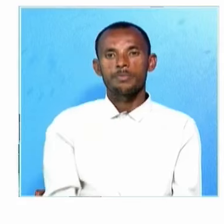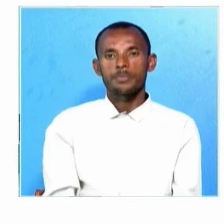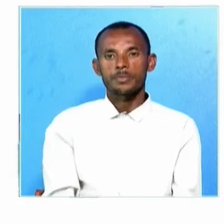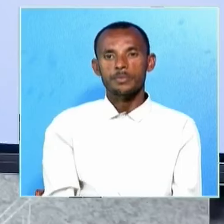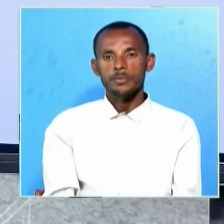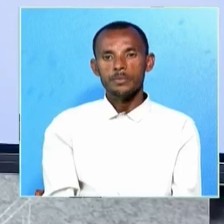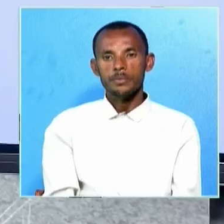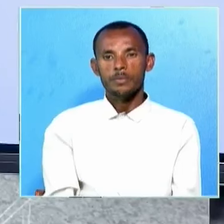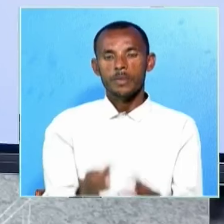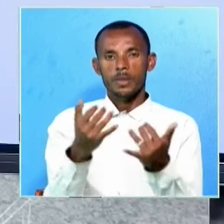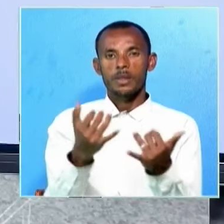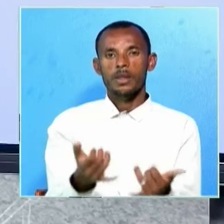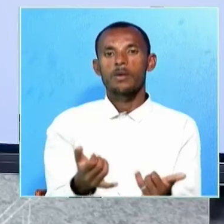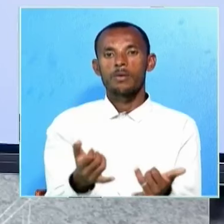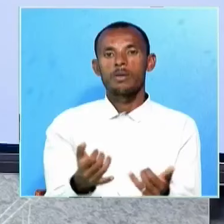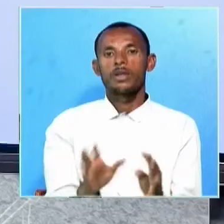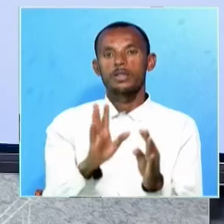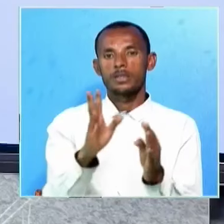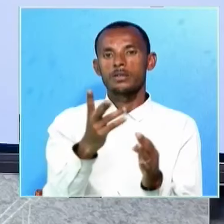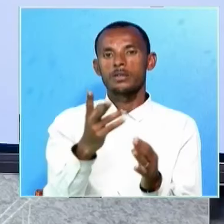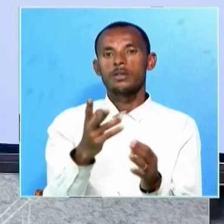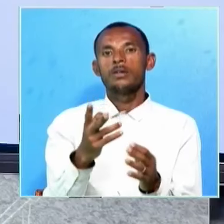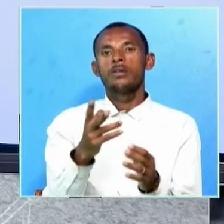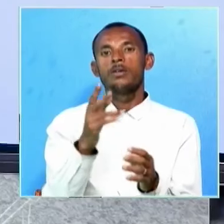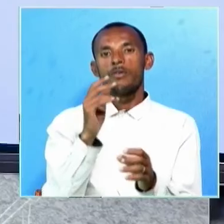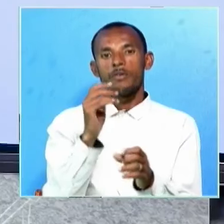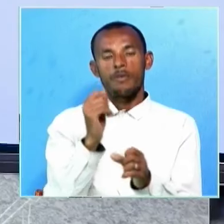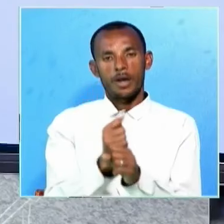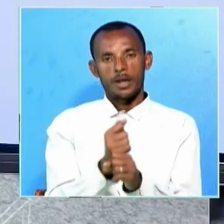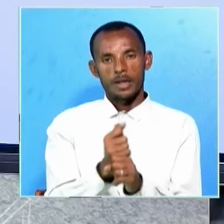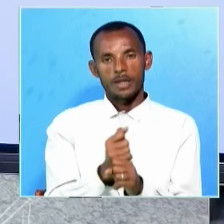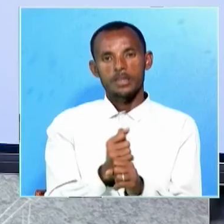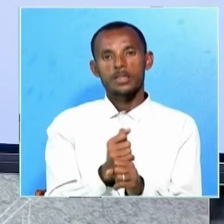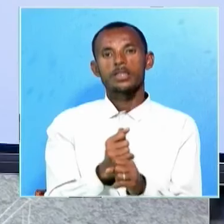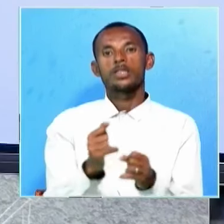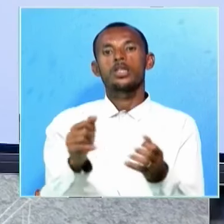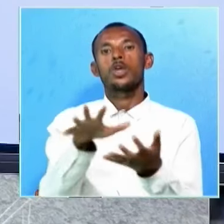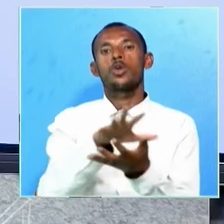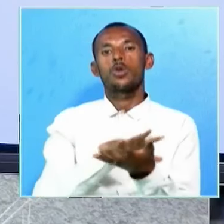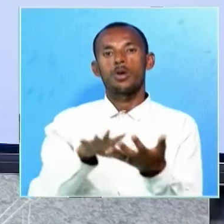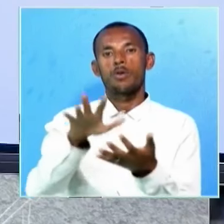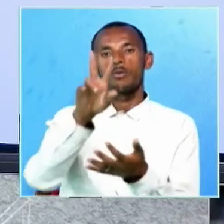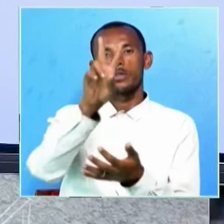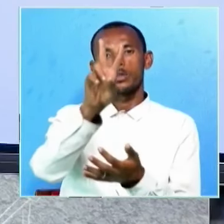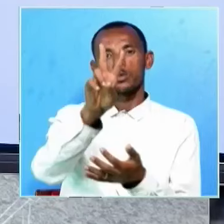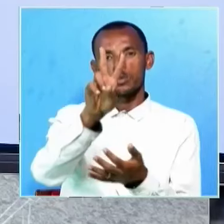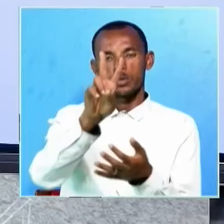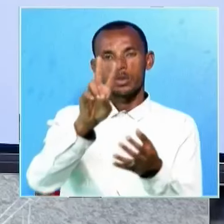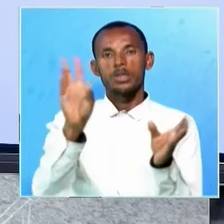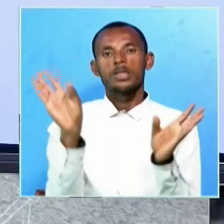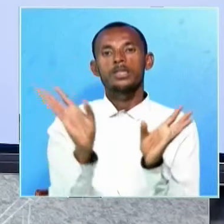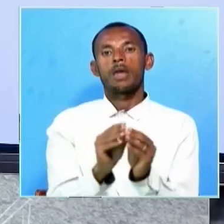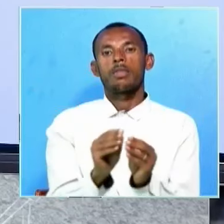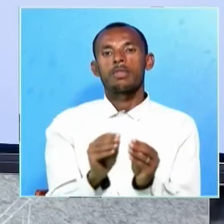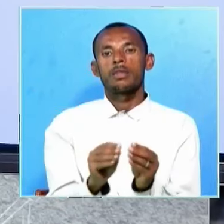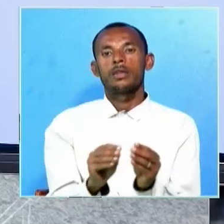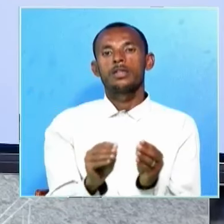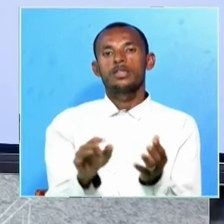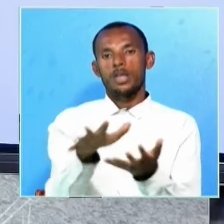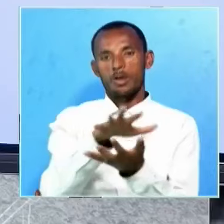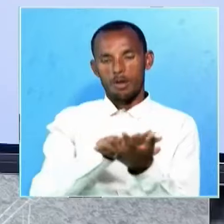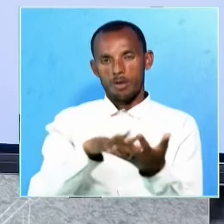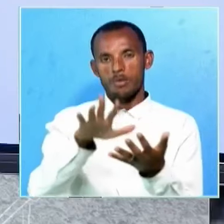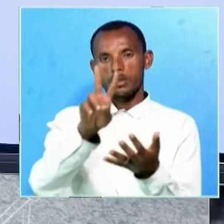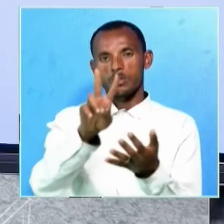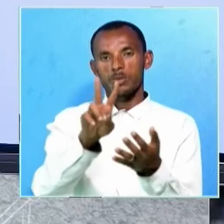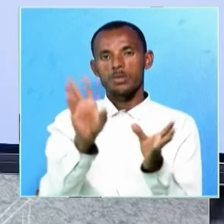it. Now, let's find the union of these two sets. The union of these two